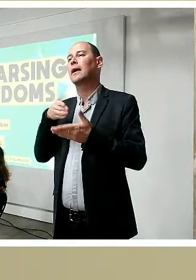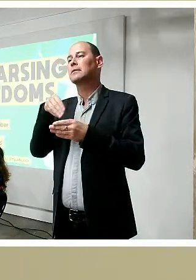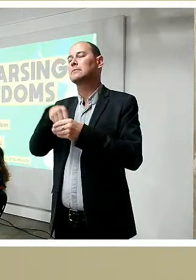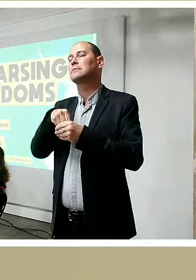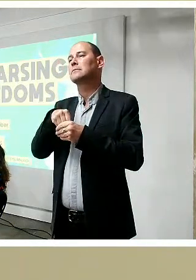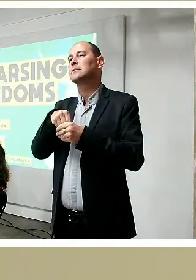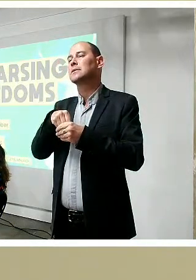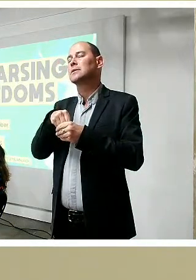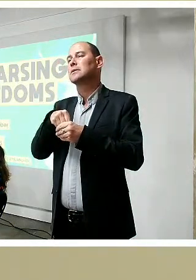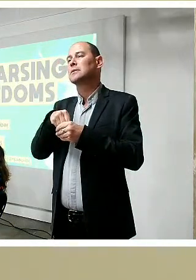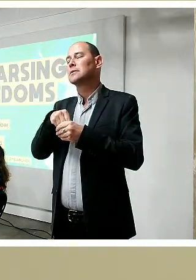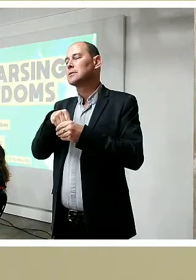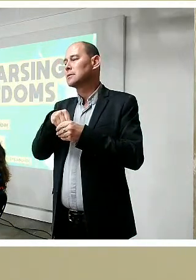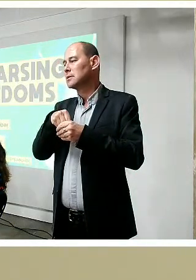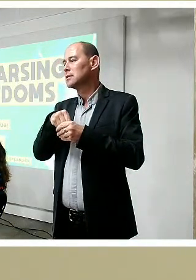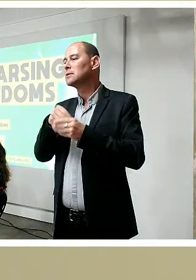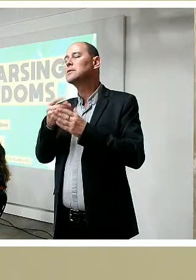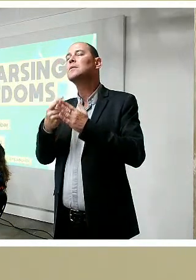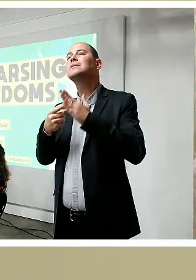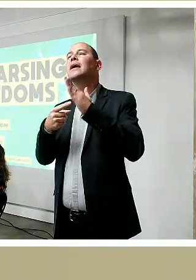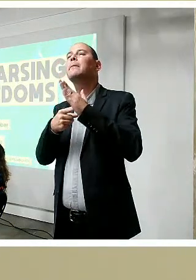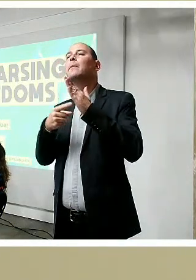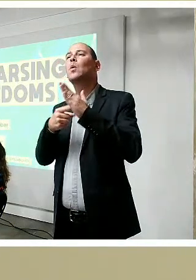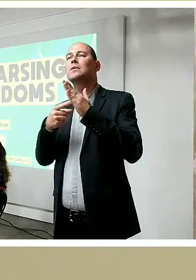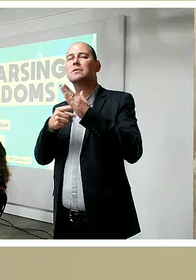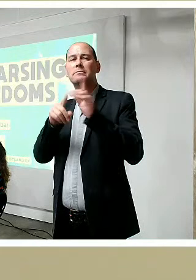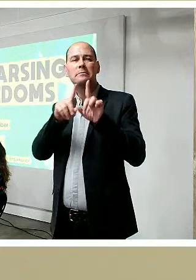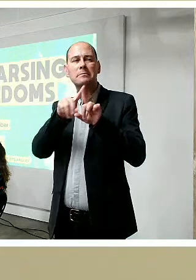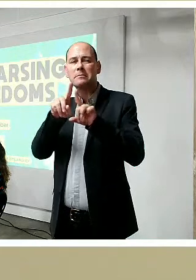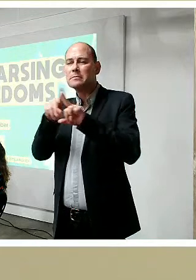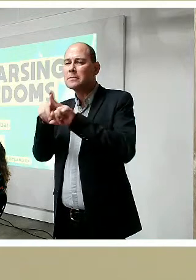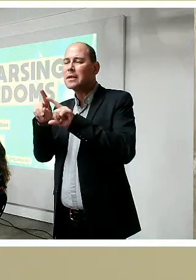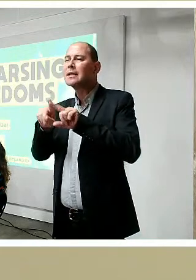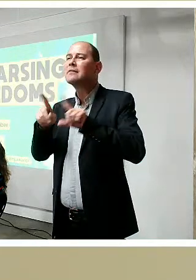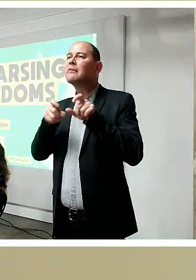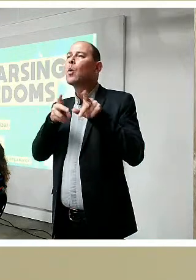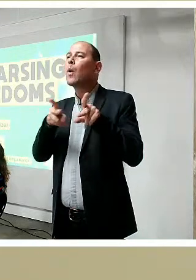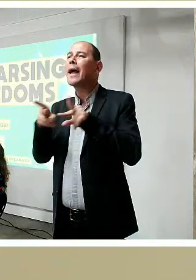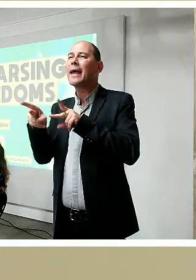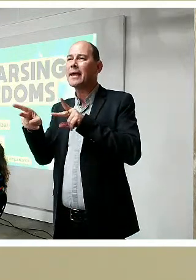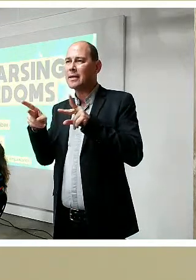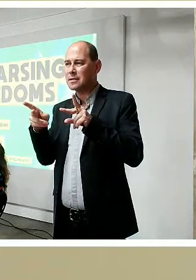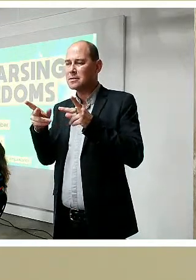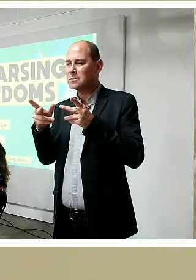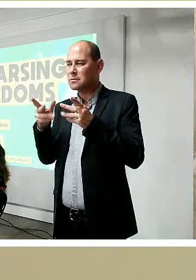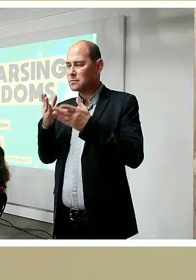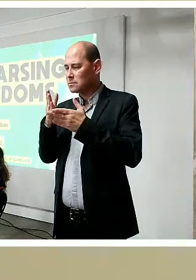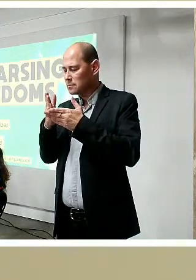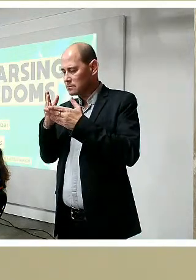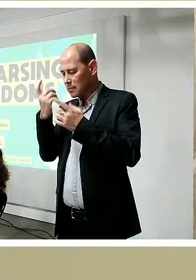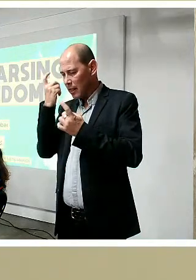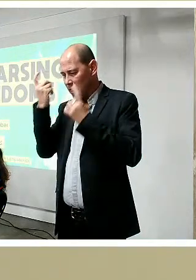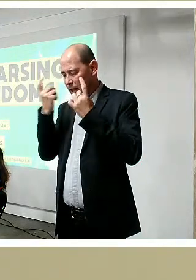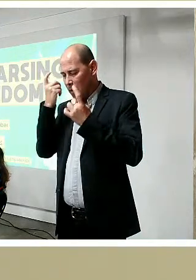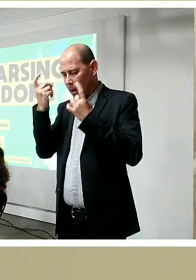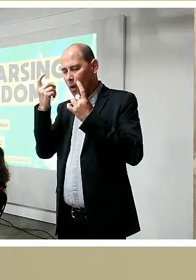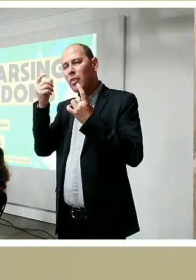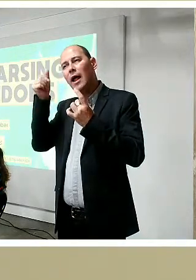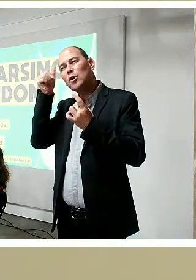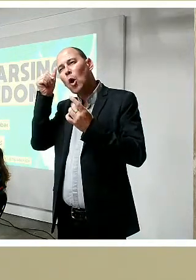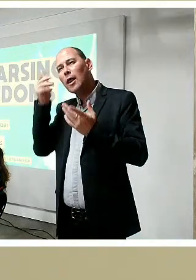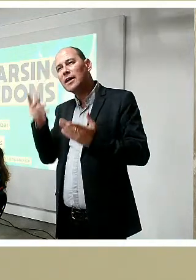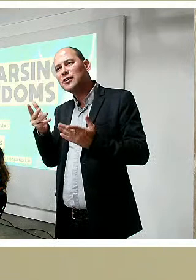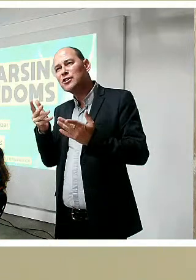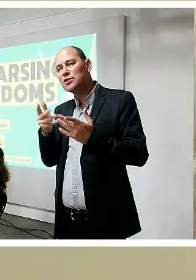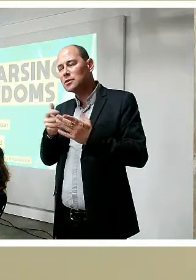important to kind of have ways to reorient yourself to that knowledge, even if it isn't